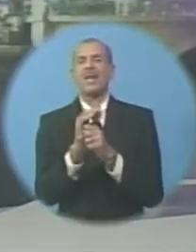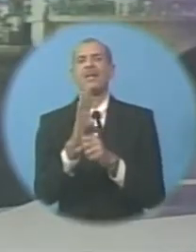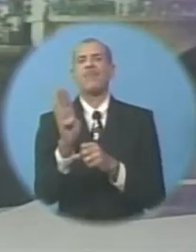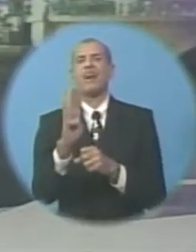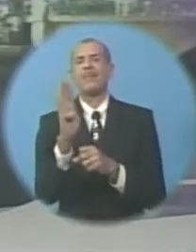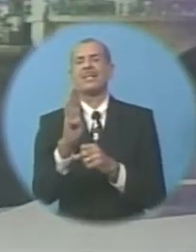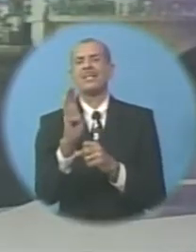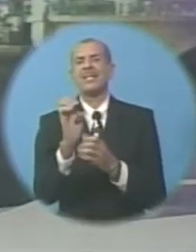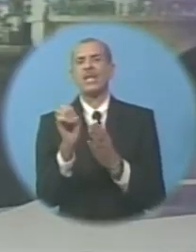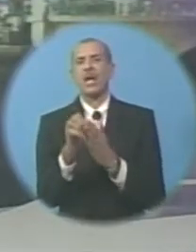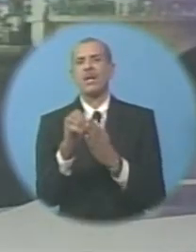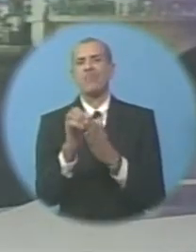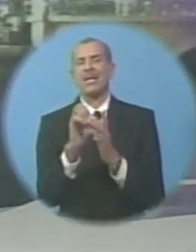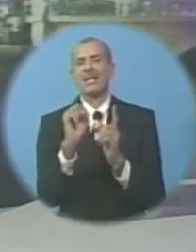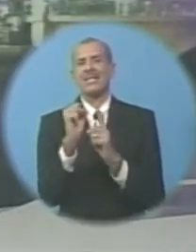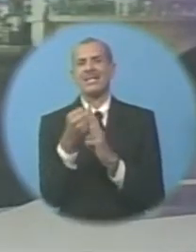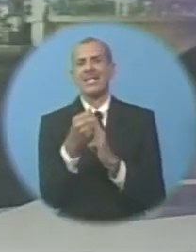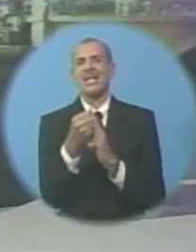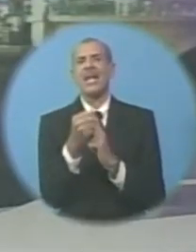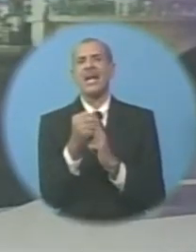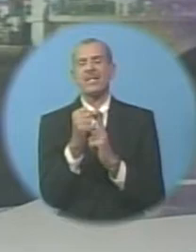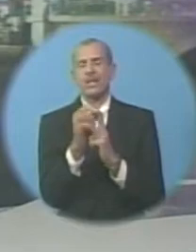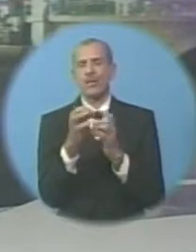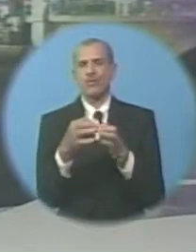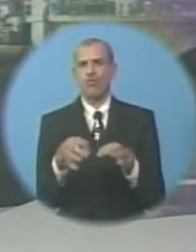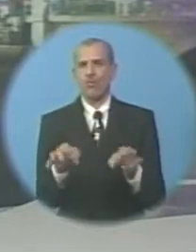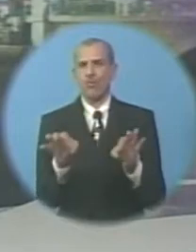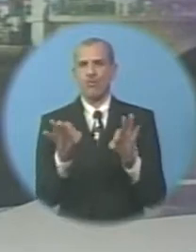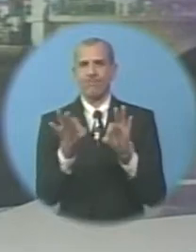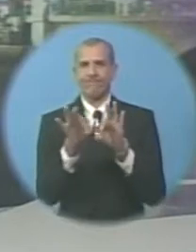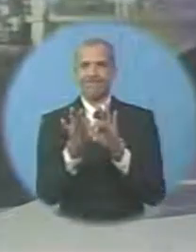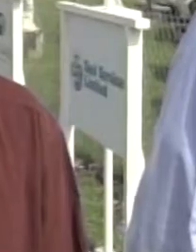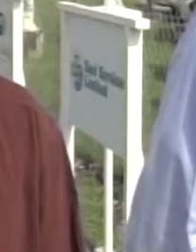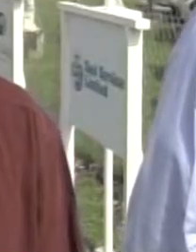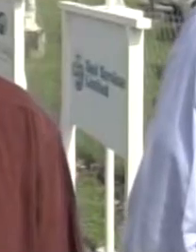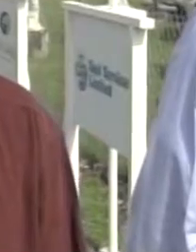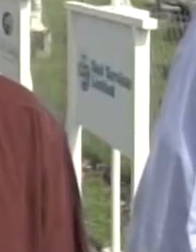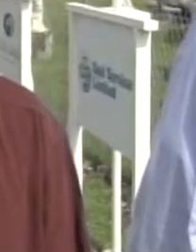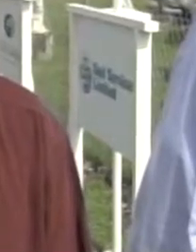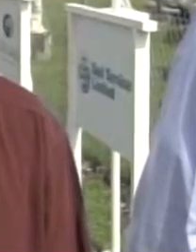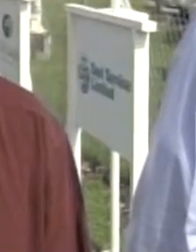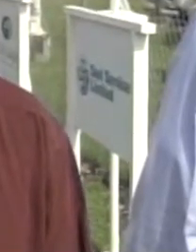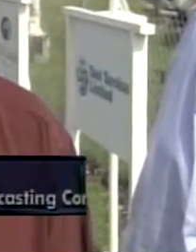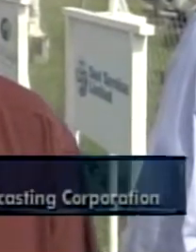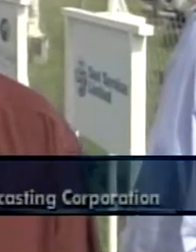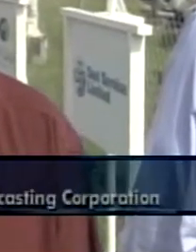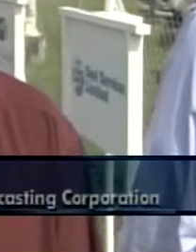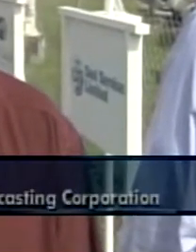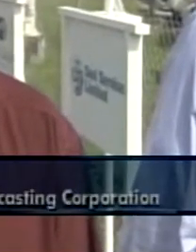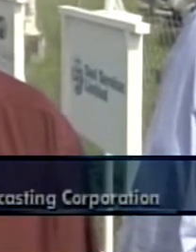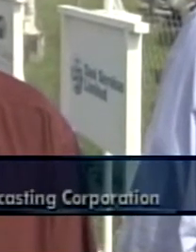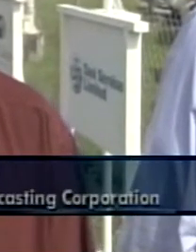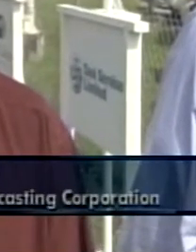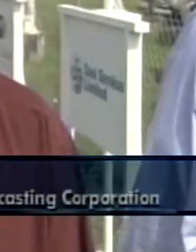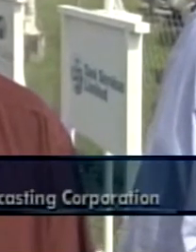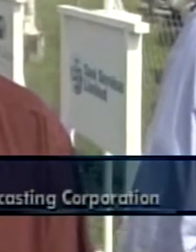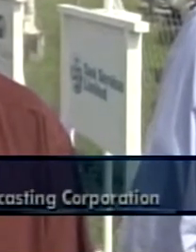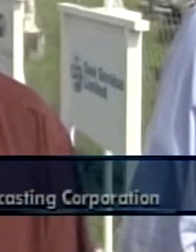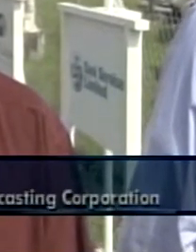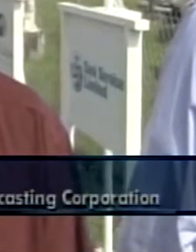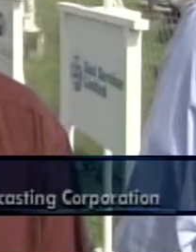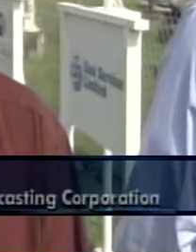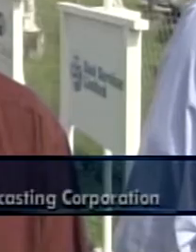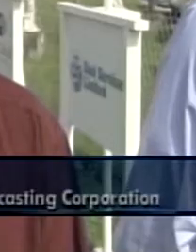economy and society have been invaluable. Courts Barbados has led the way in the retail environment by being